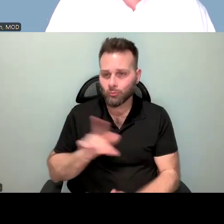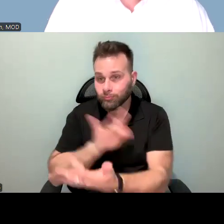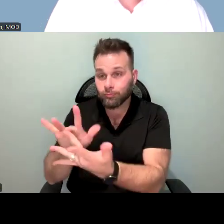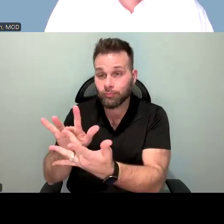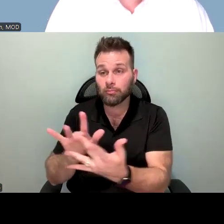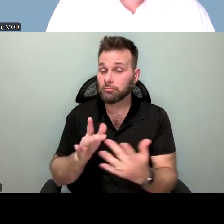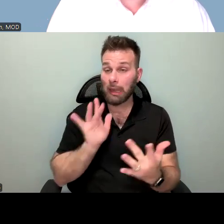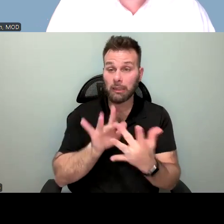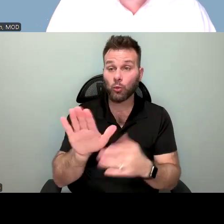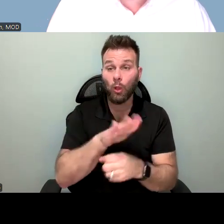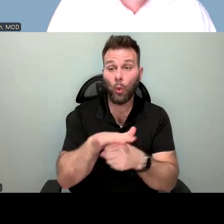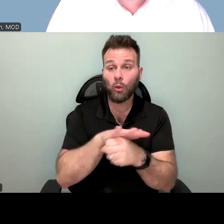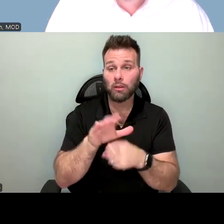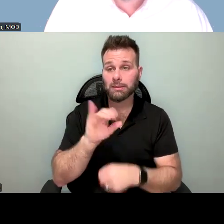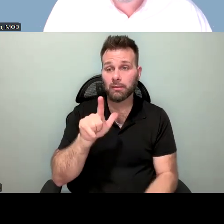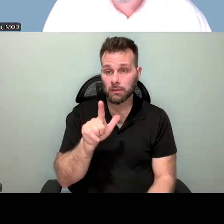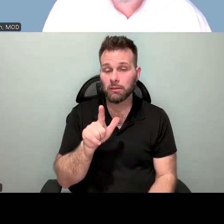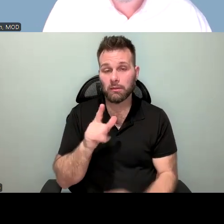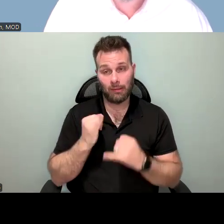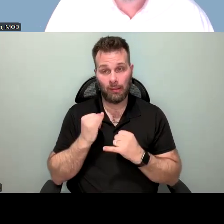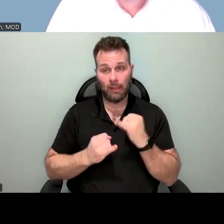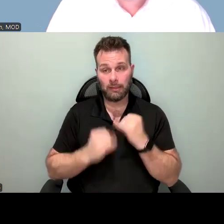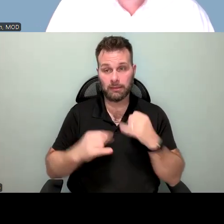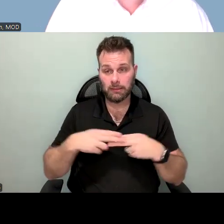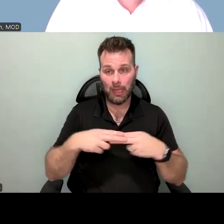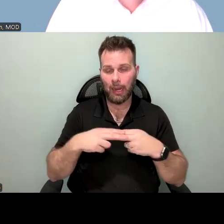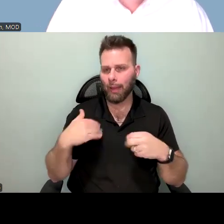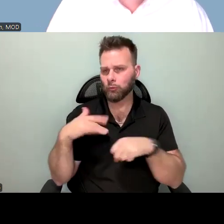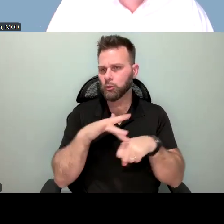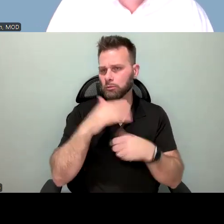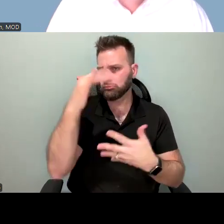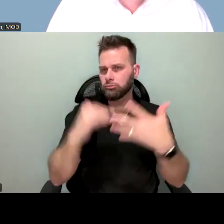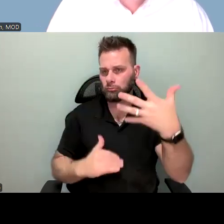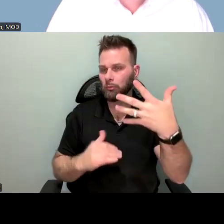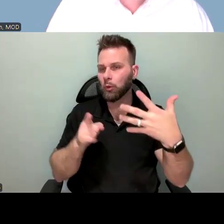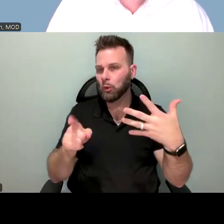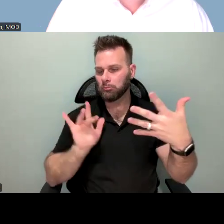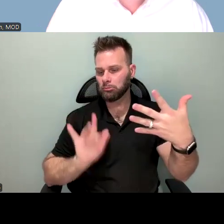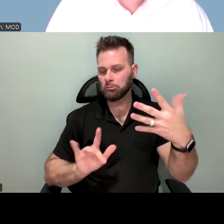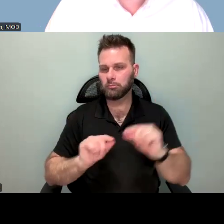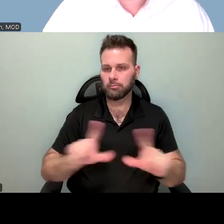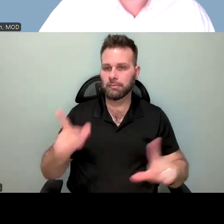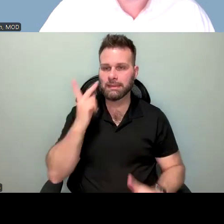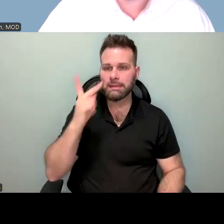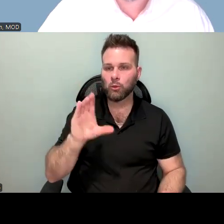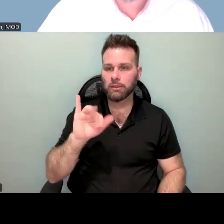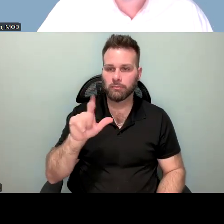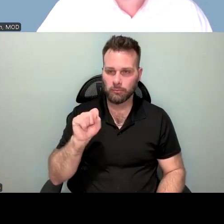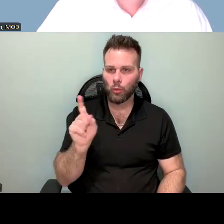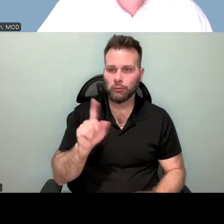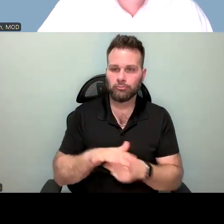local one. And I think on the last slide where resources are, there's a link to find your Center for Independent Living.